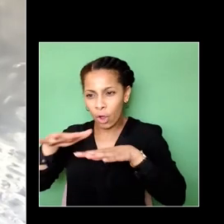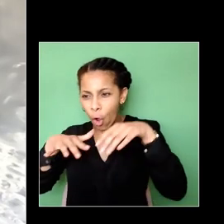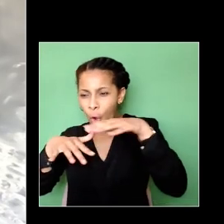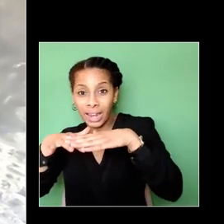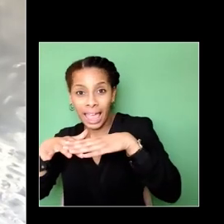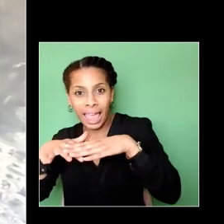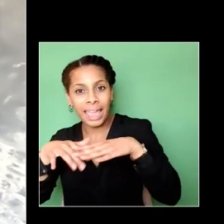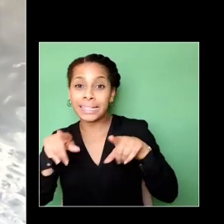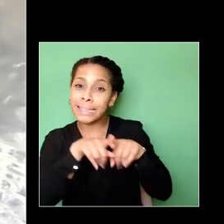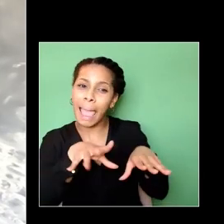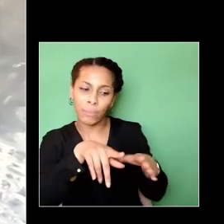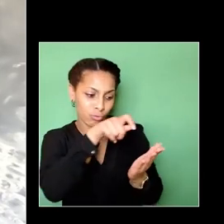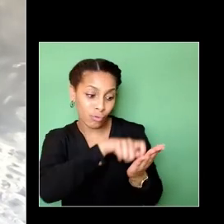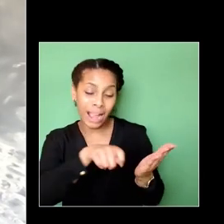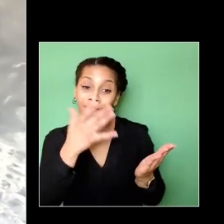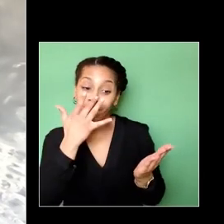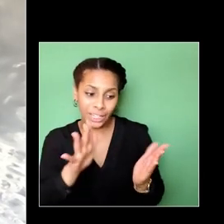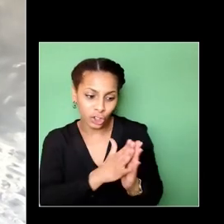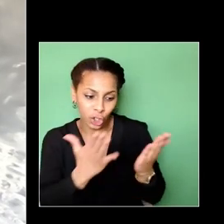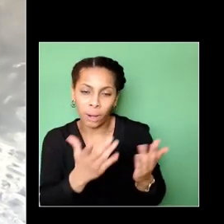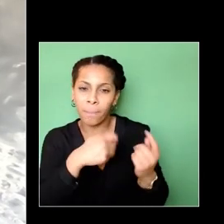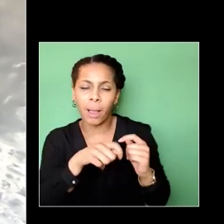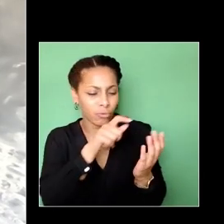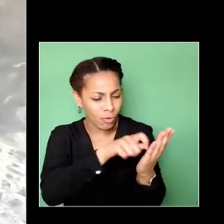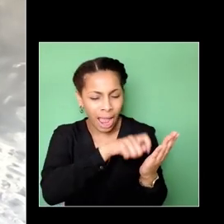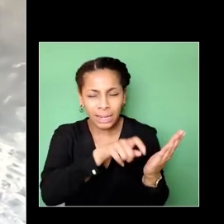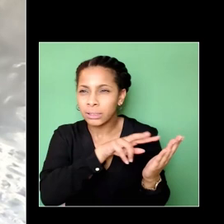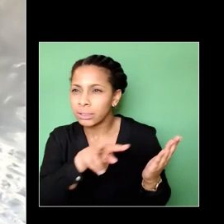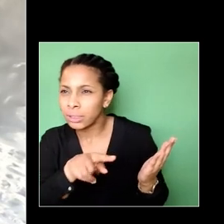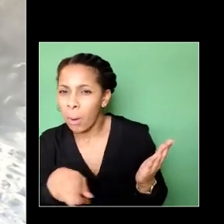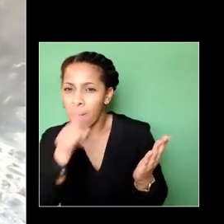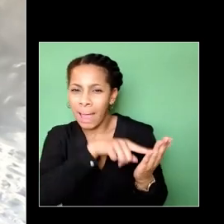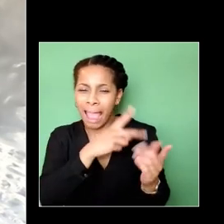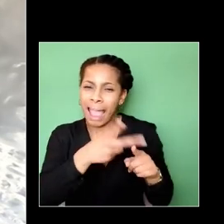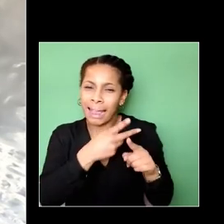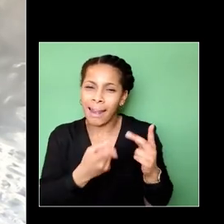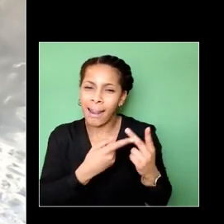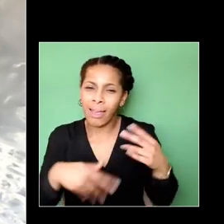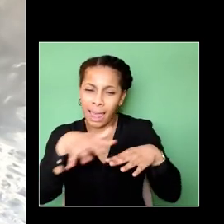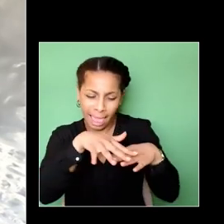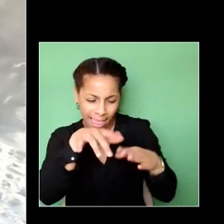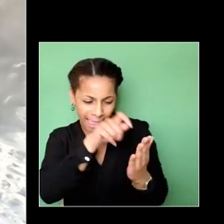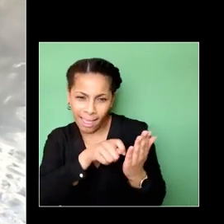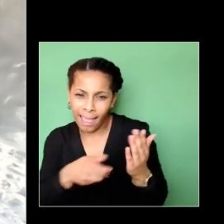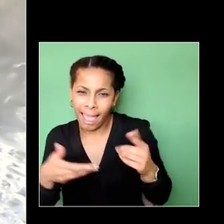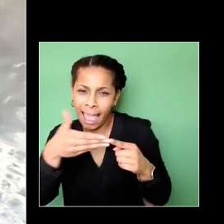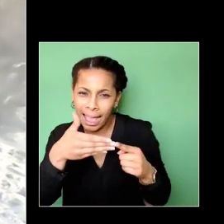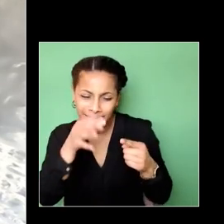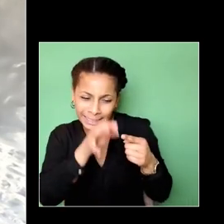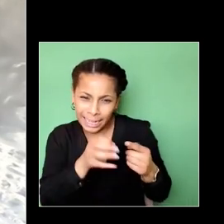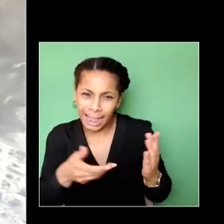of fiction often becomes an overlaying, mm-hmm. and just I don't know, I struggle